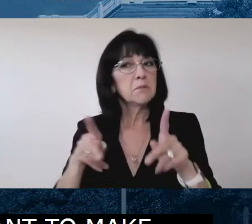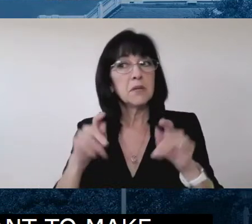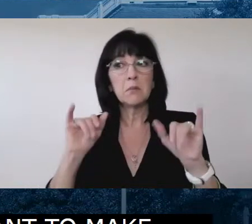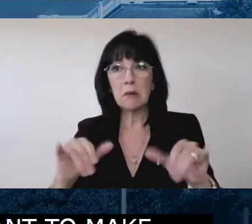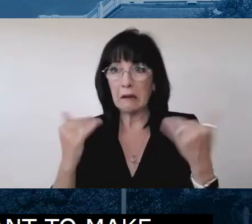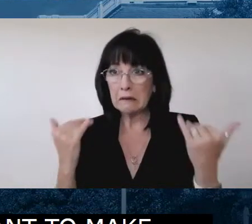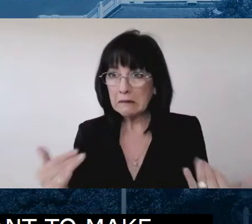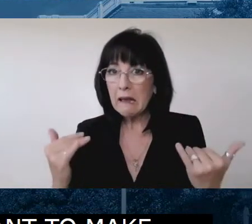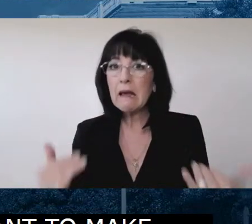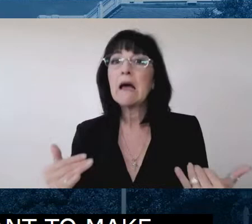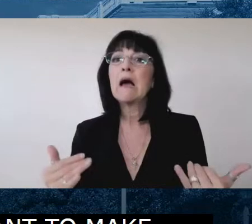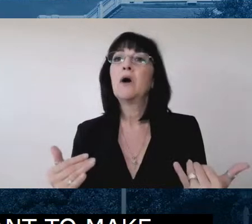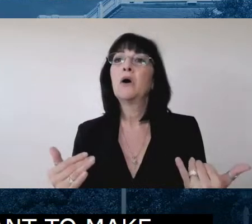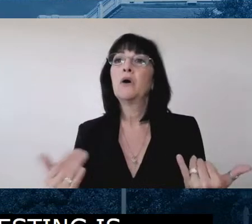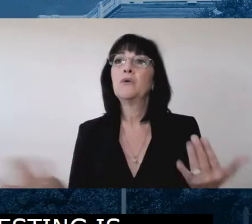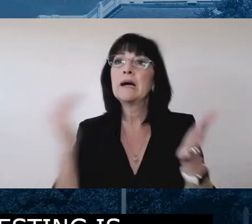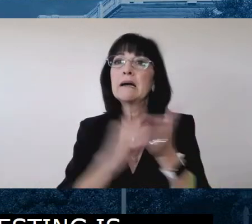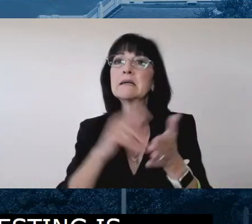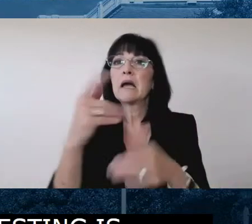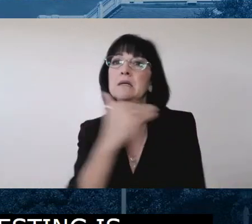a number of static